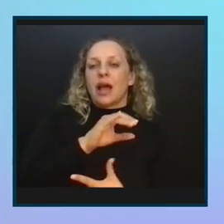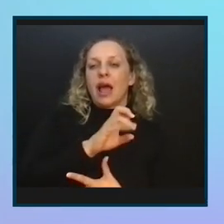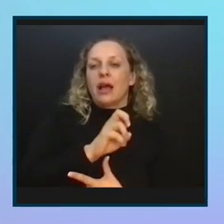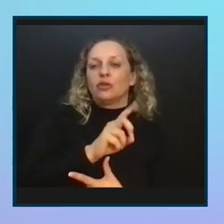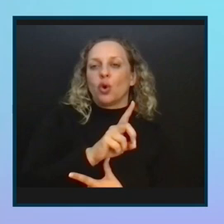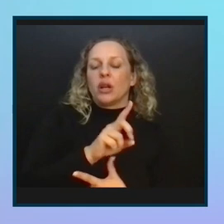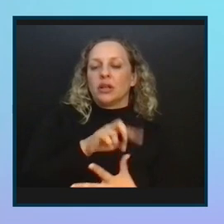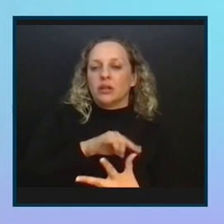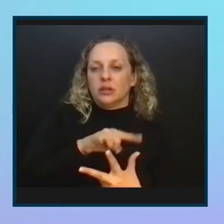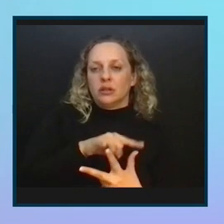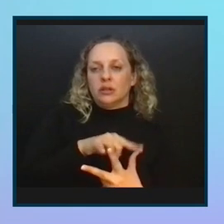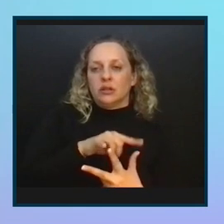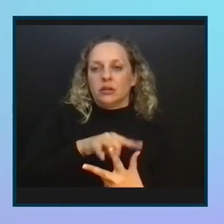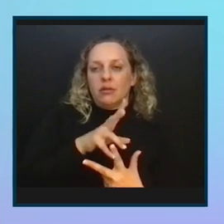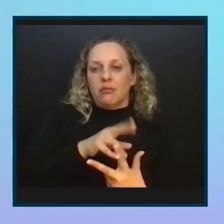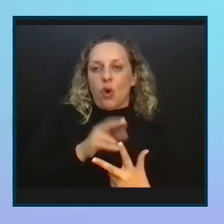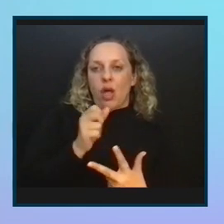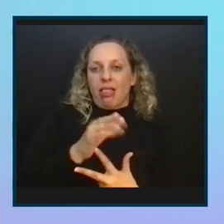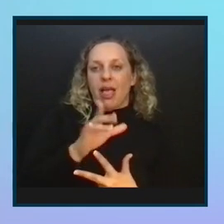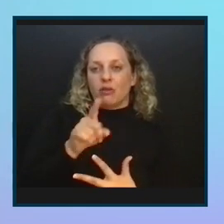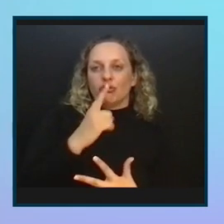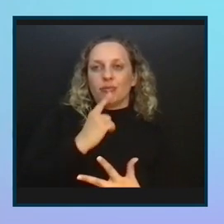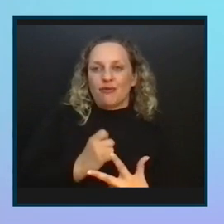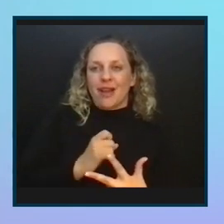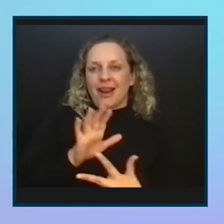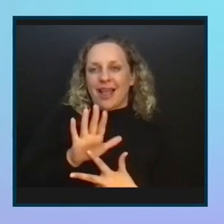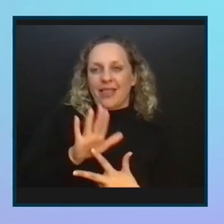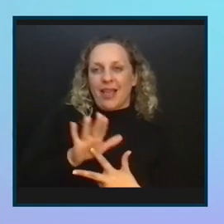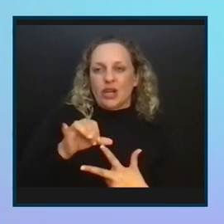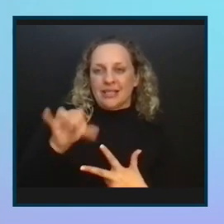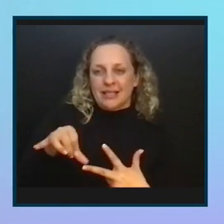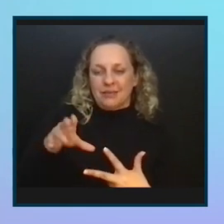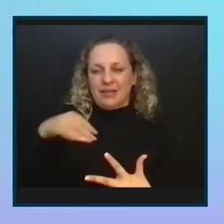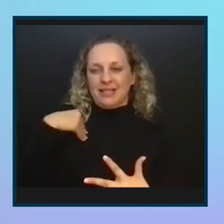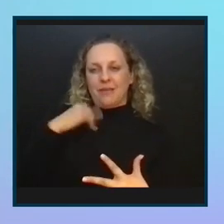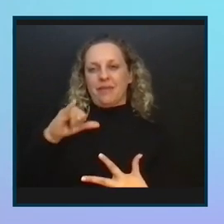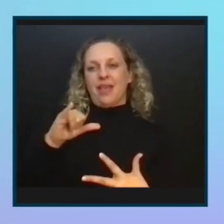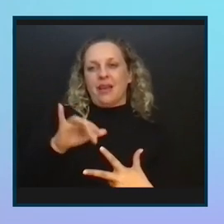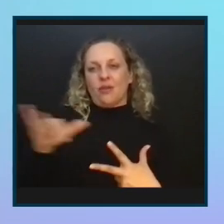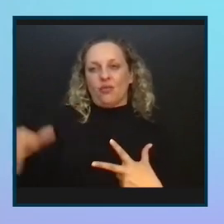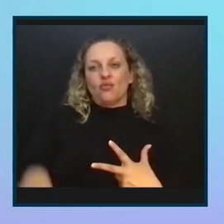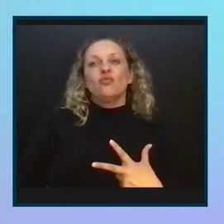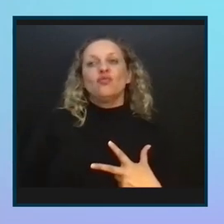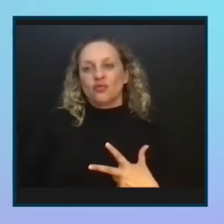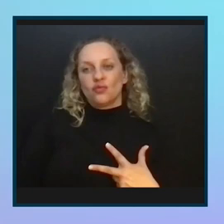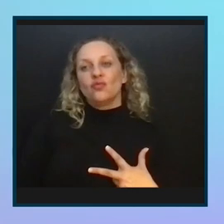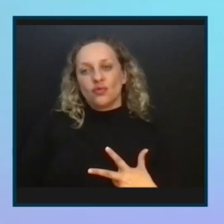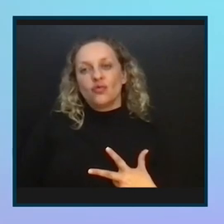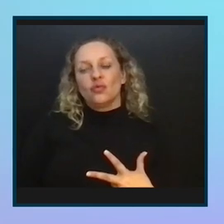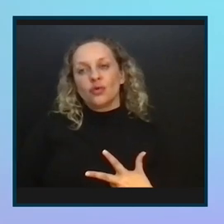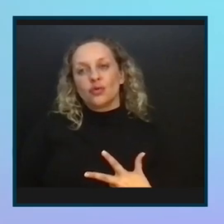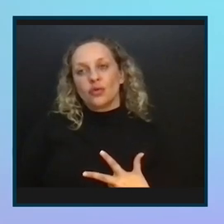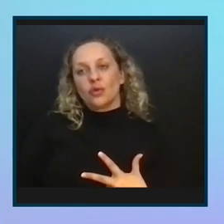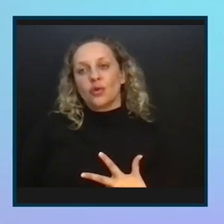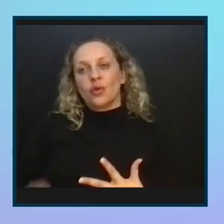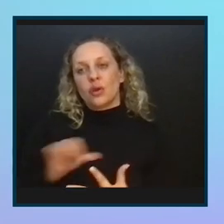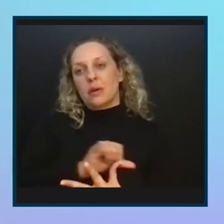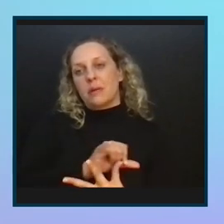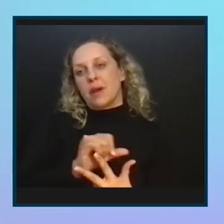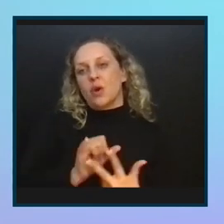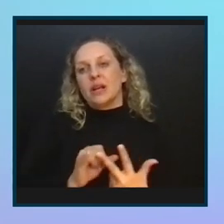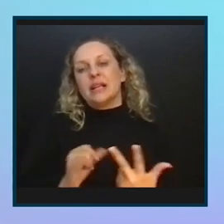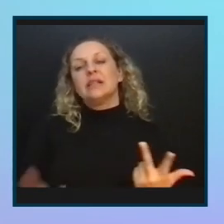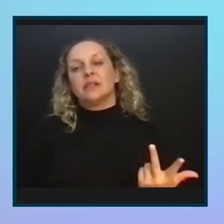in Android and iOS, they both allow that to be read for that use case. And so when there are parities within the way it